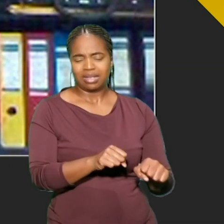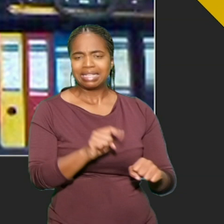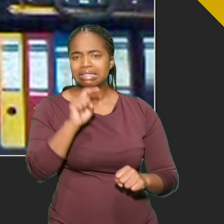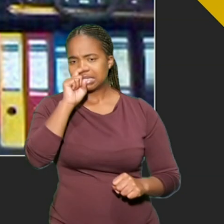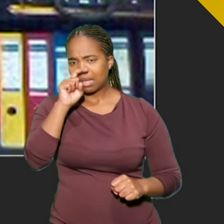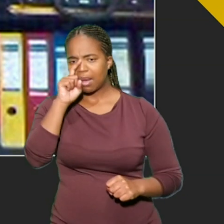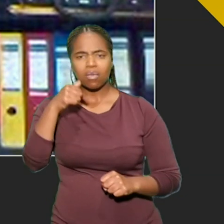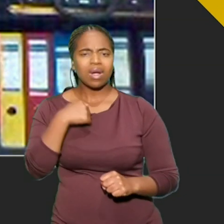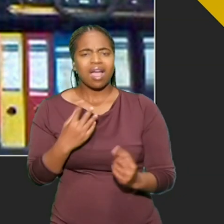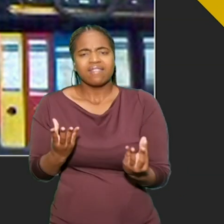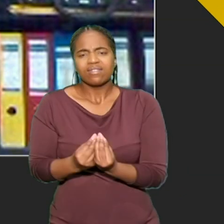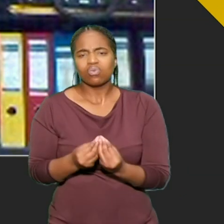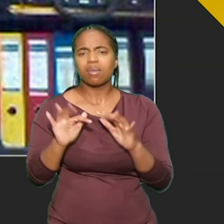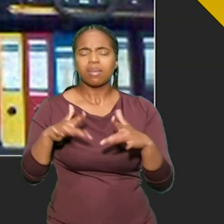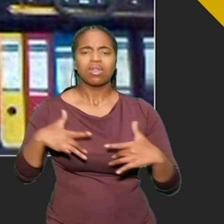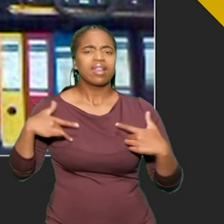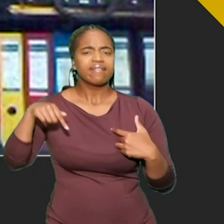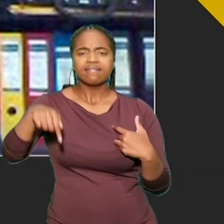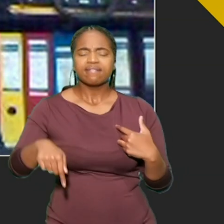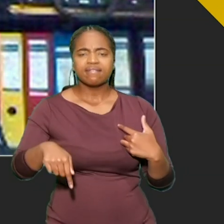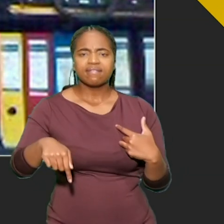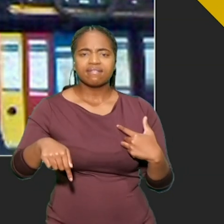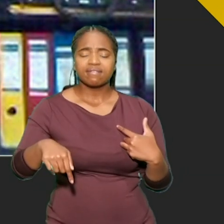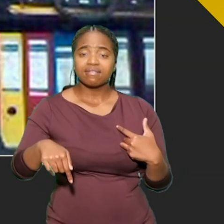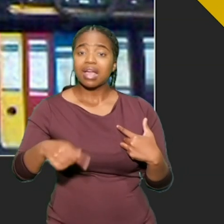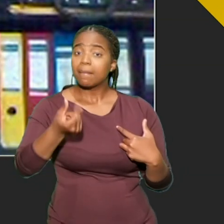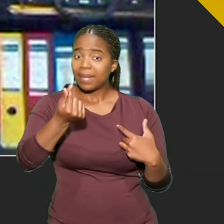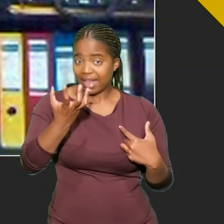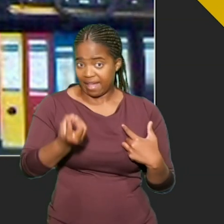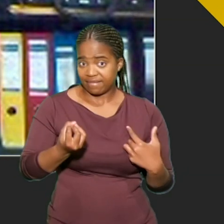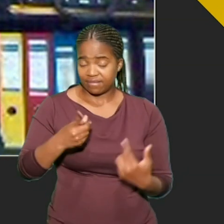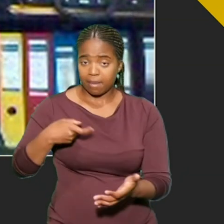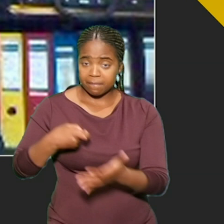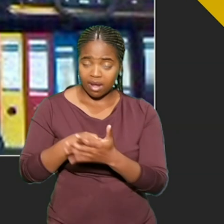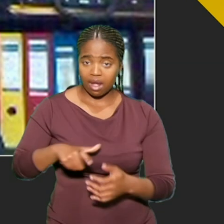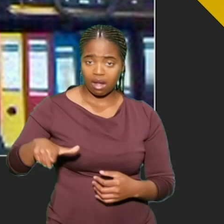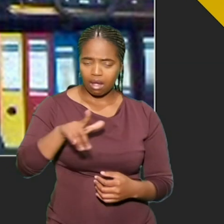there are fewer people living there. Yes. And they can afford to buy land.